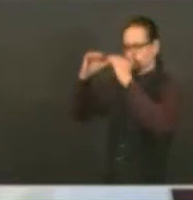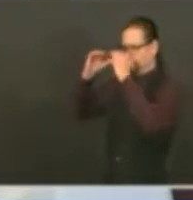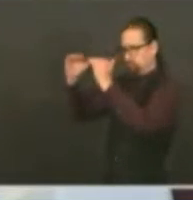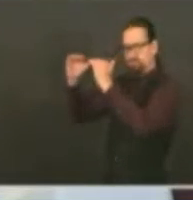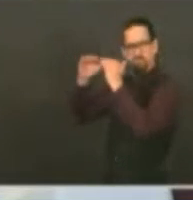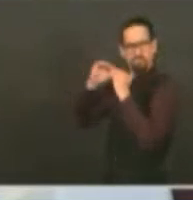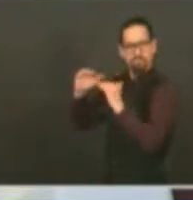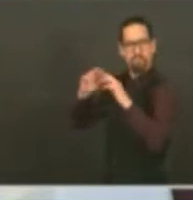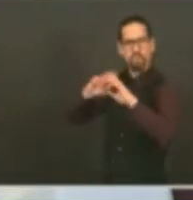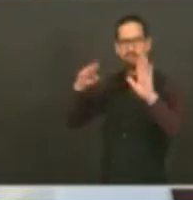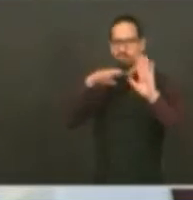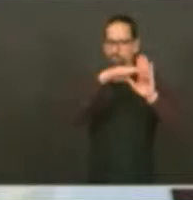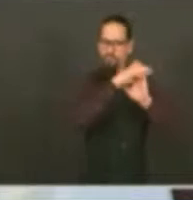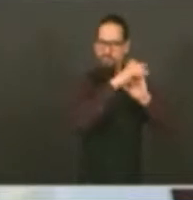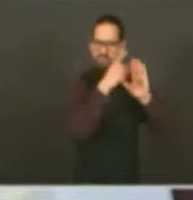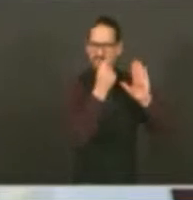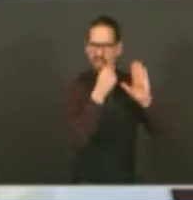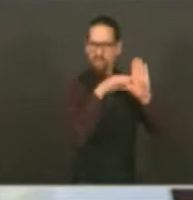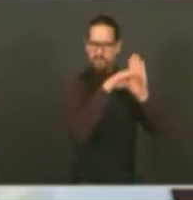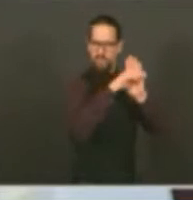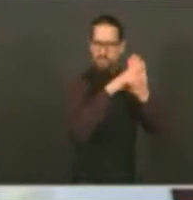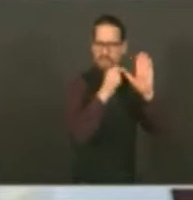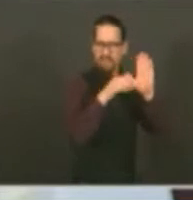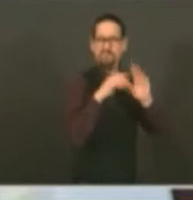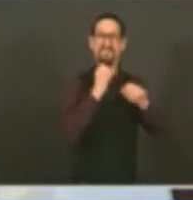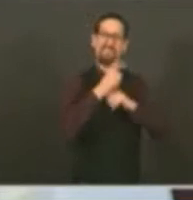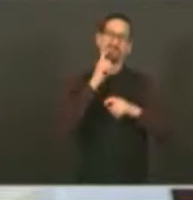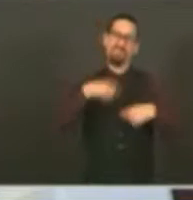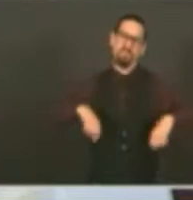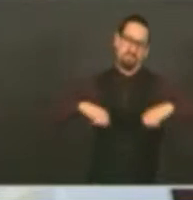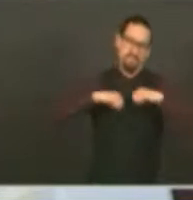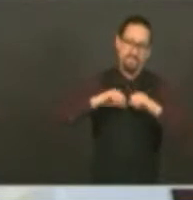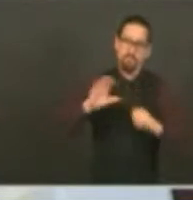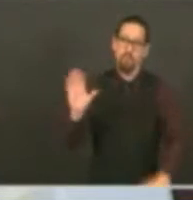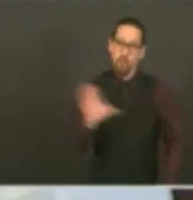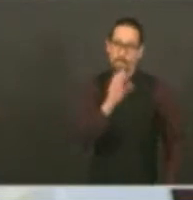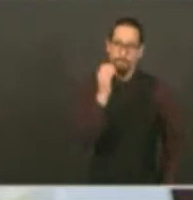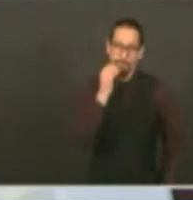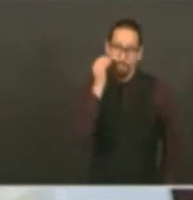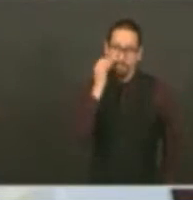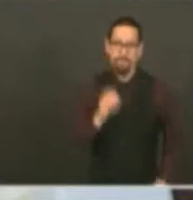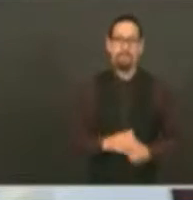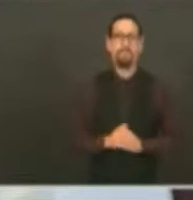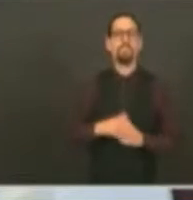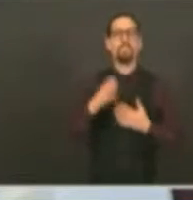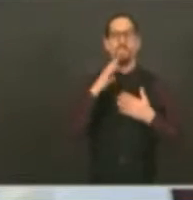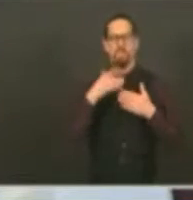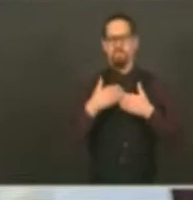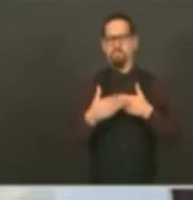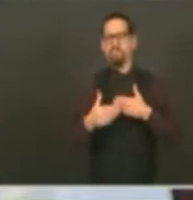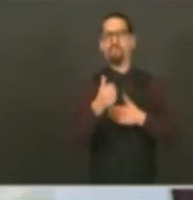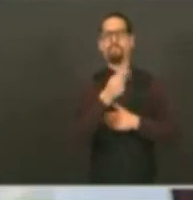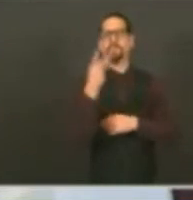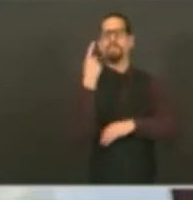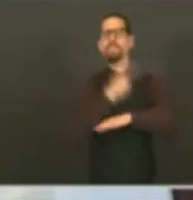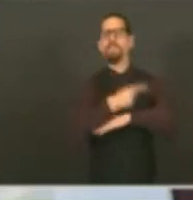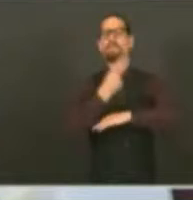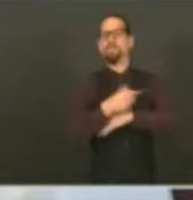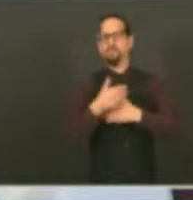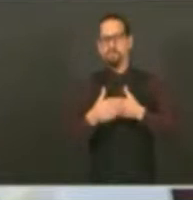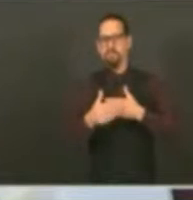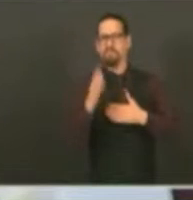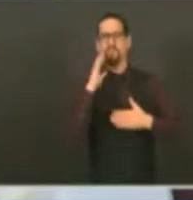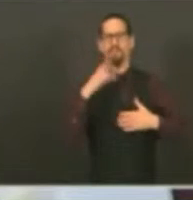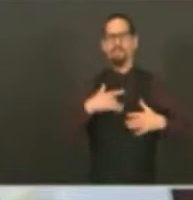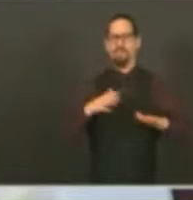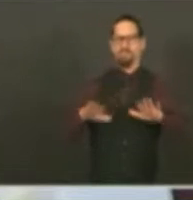your household. So over the next few days, people should expect to see a different look and feel that's easier to access